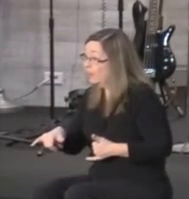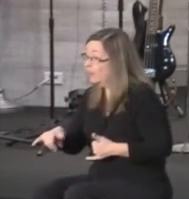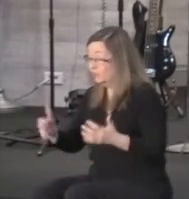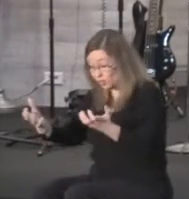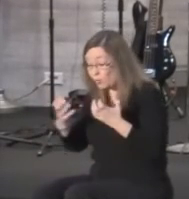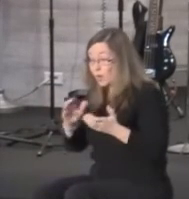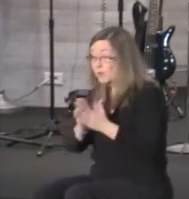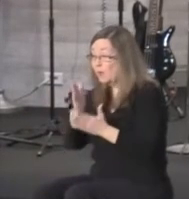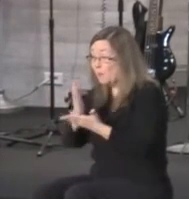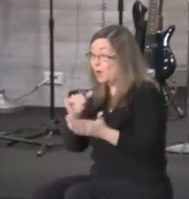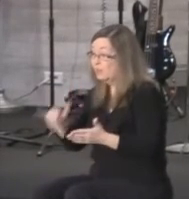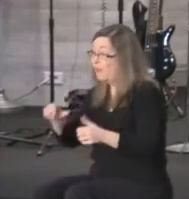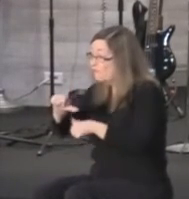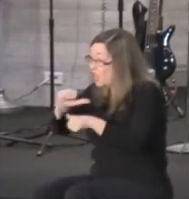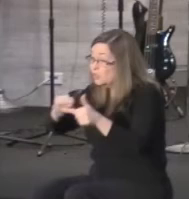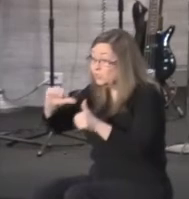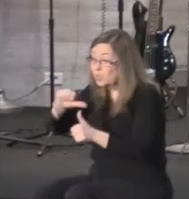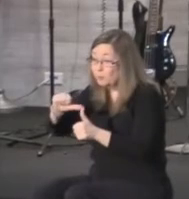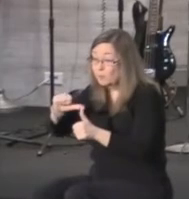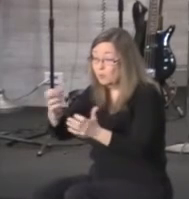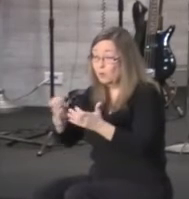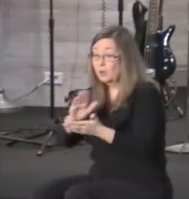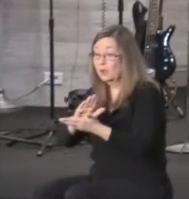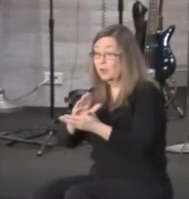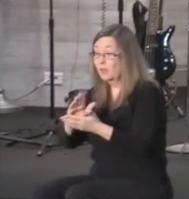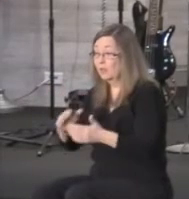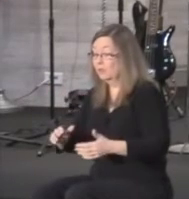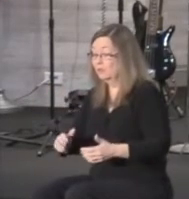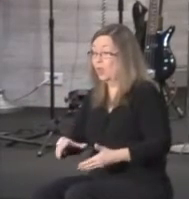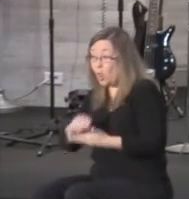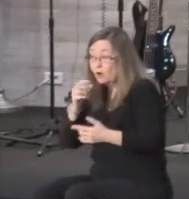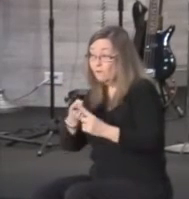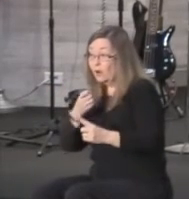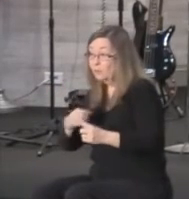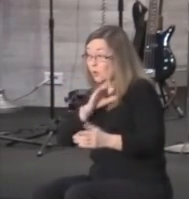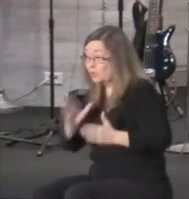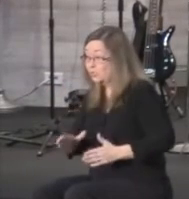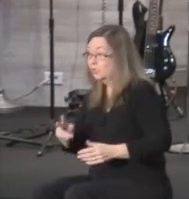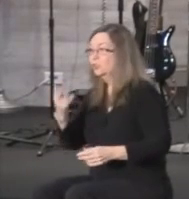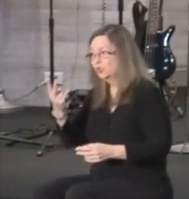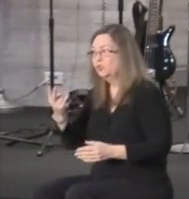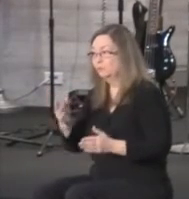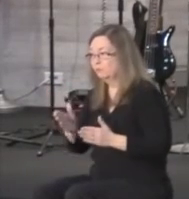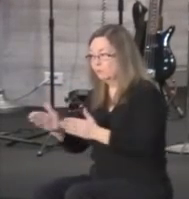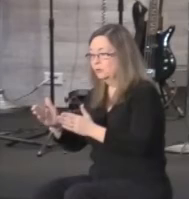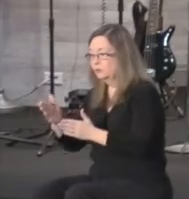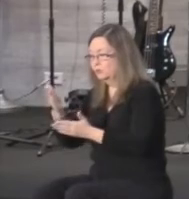Do you want to be part of that fellowship? Do you want to be with them? Do you want to learn from them? It's a two-sided story here.